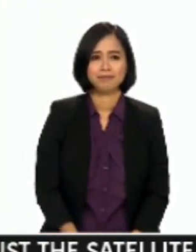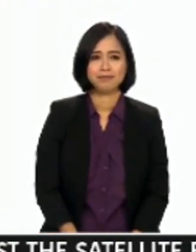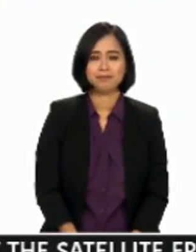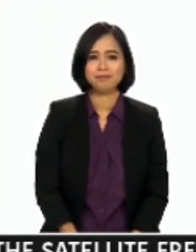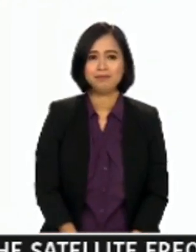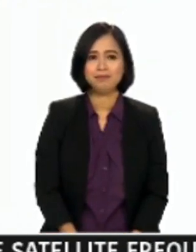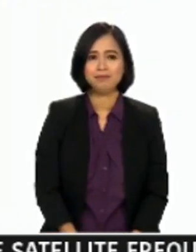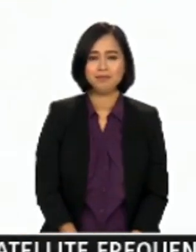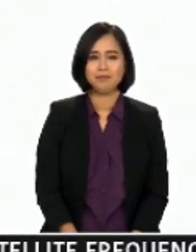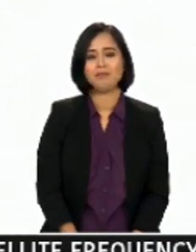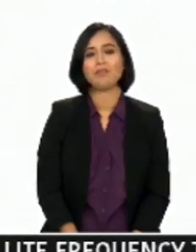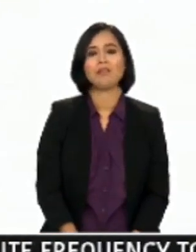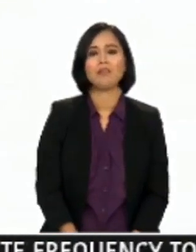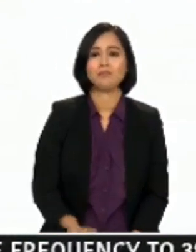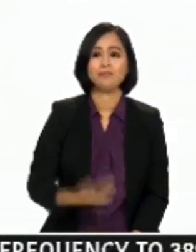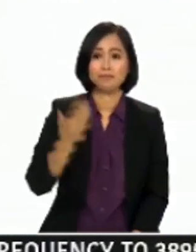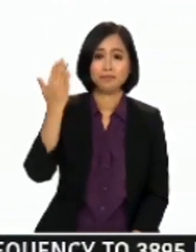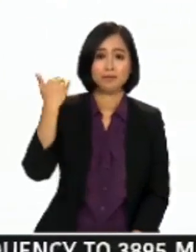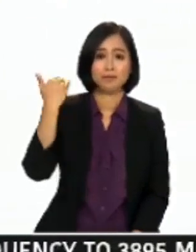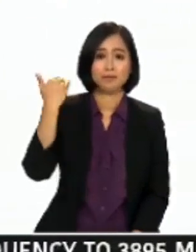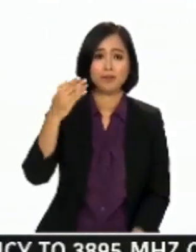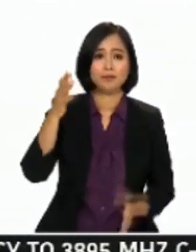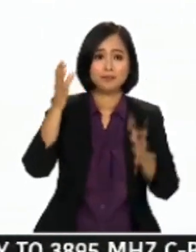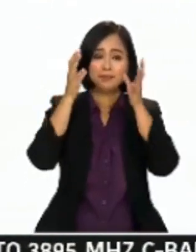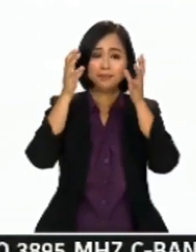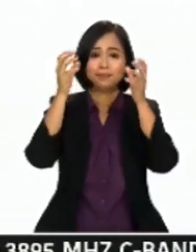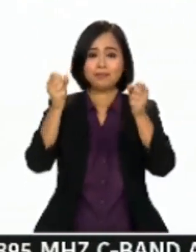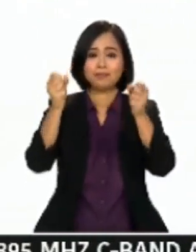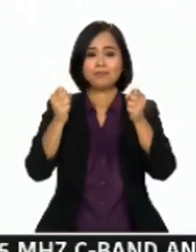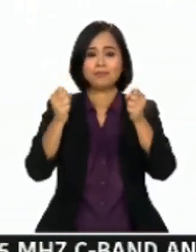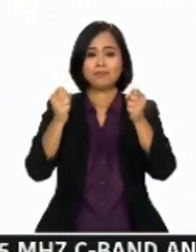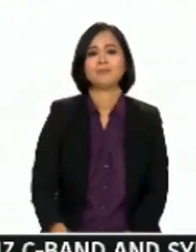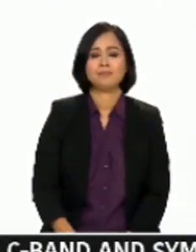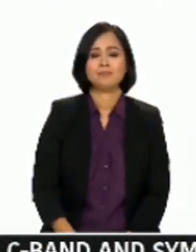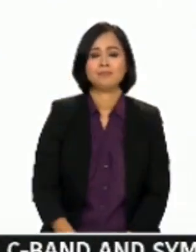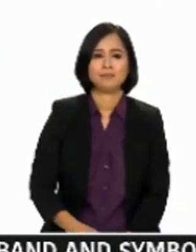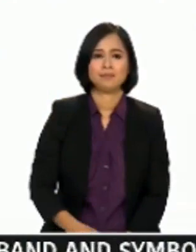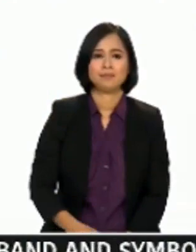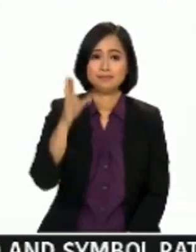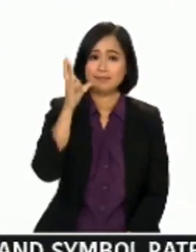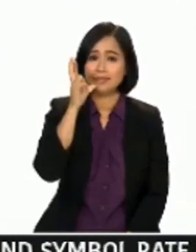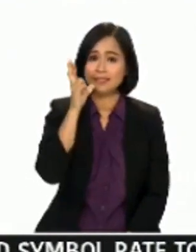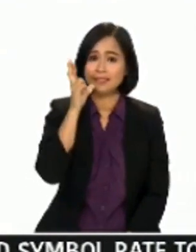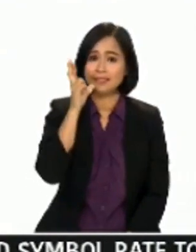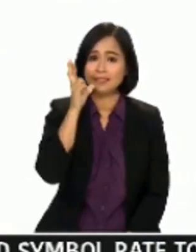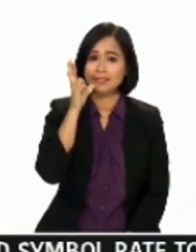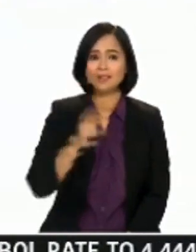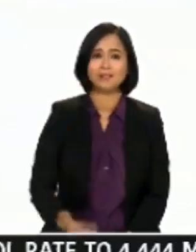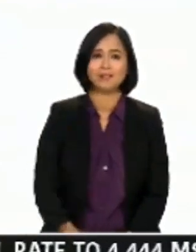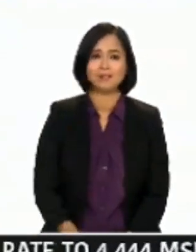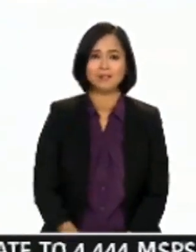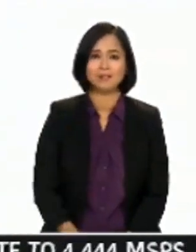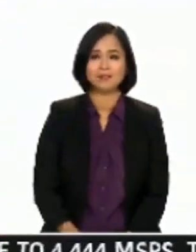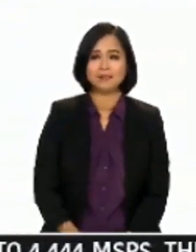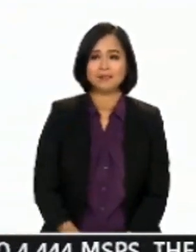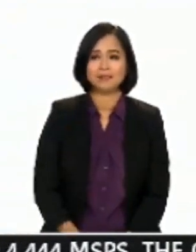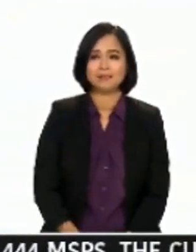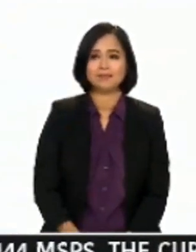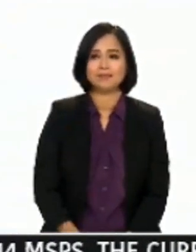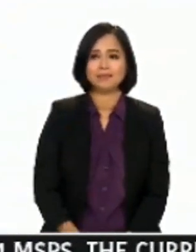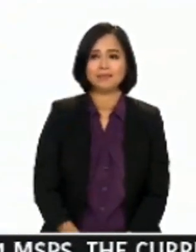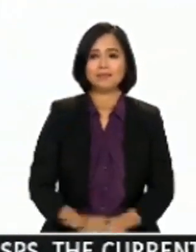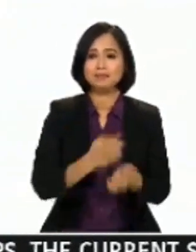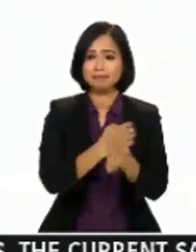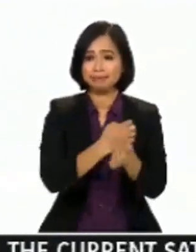Former Presidents Fidel V. Ramos, Joseph Ejercito,